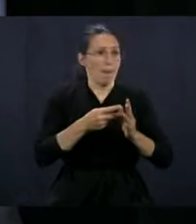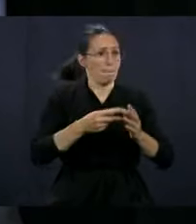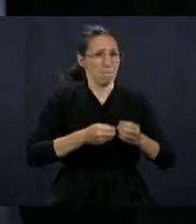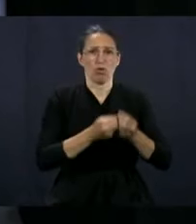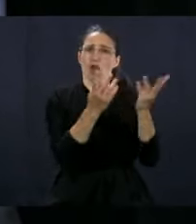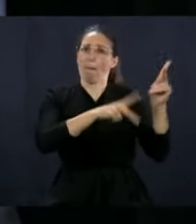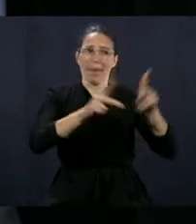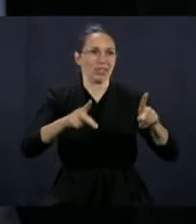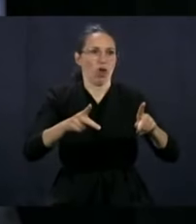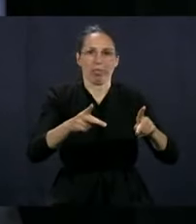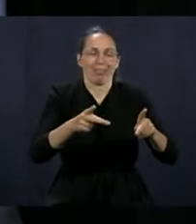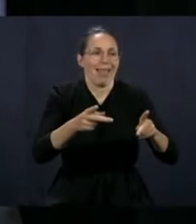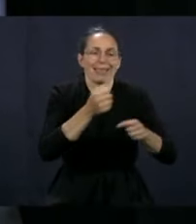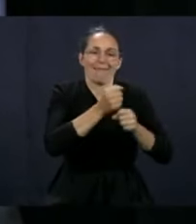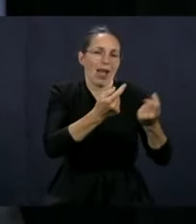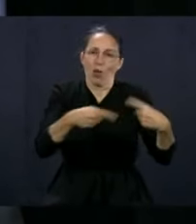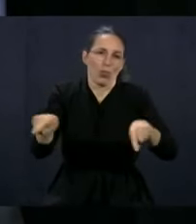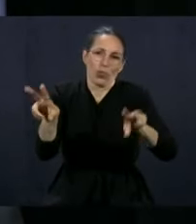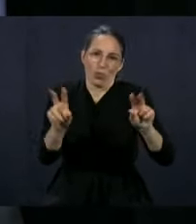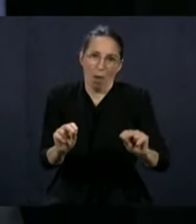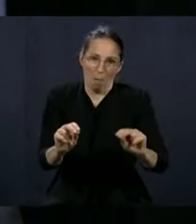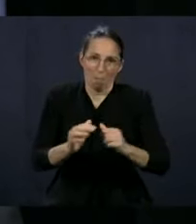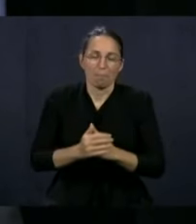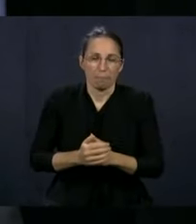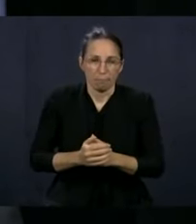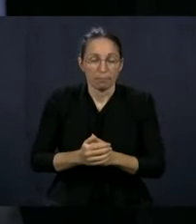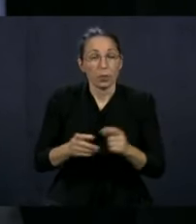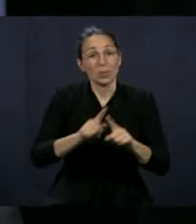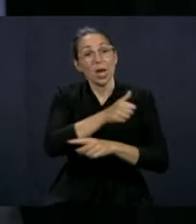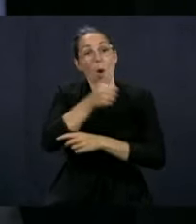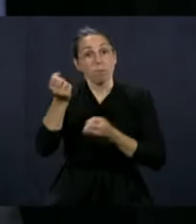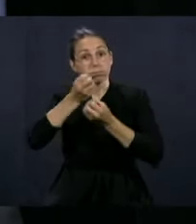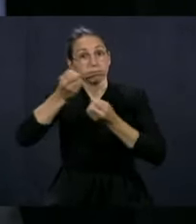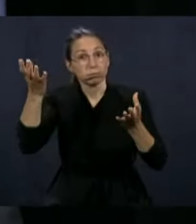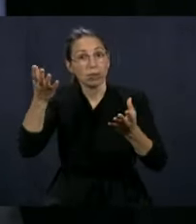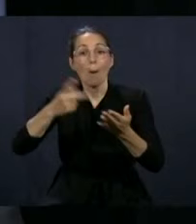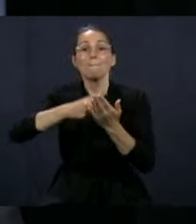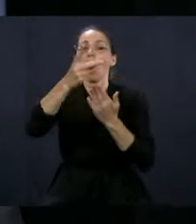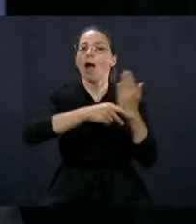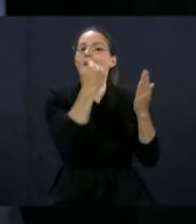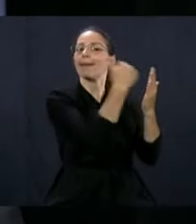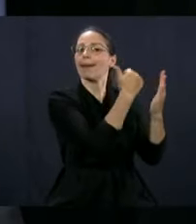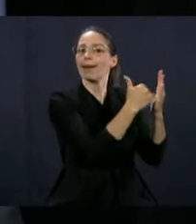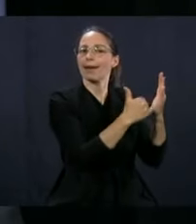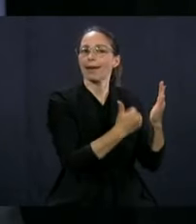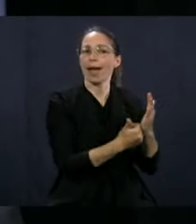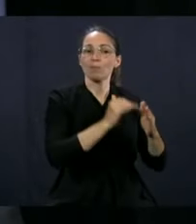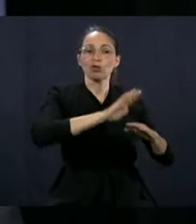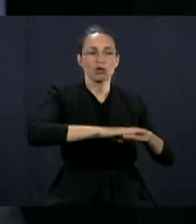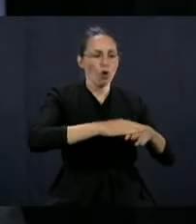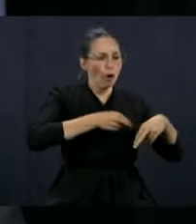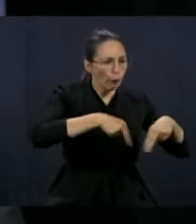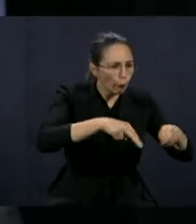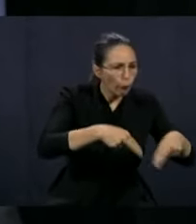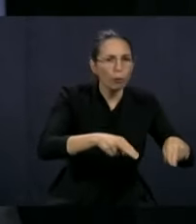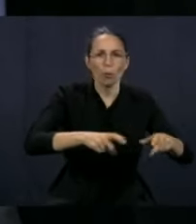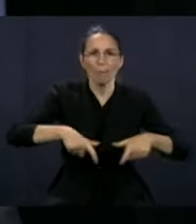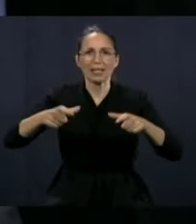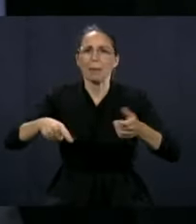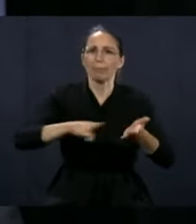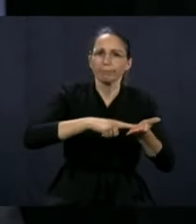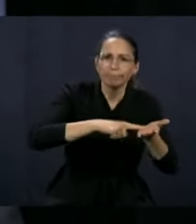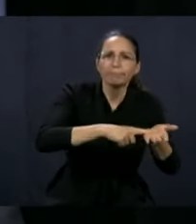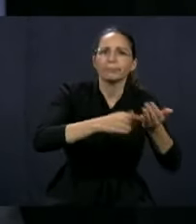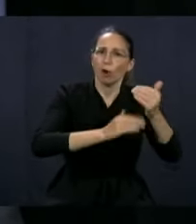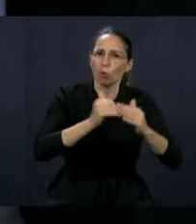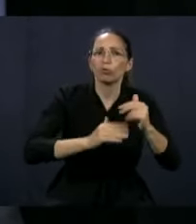working. Of course, I also wish to talk to you about our infrastructure program. I think